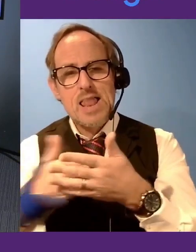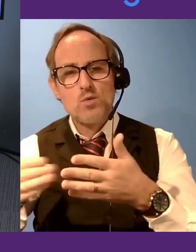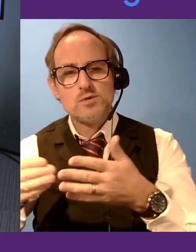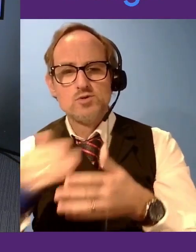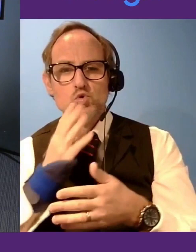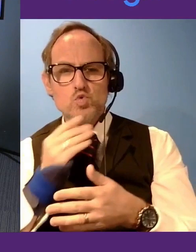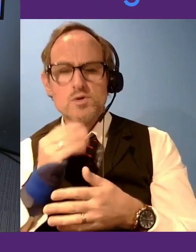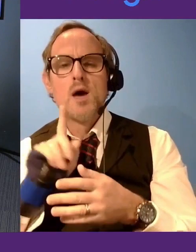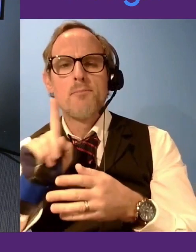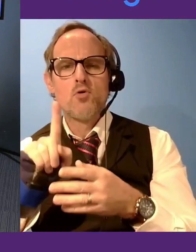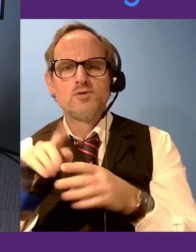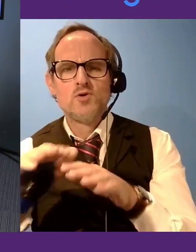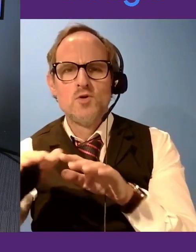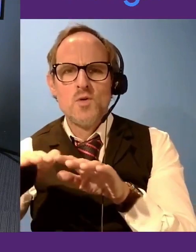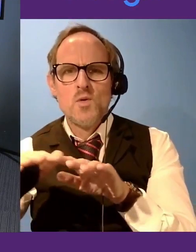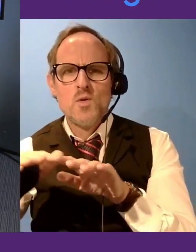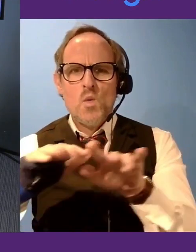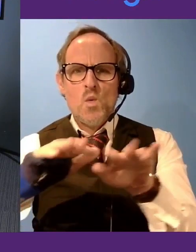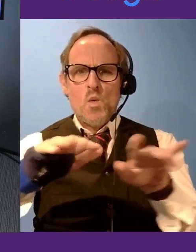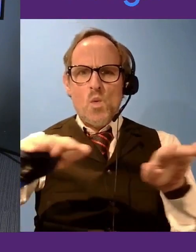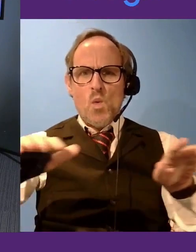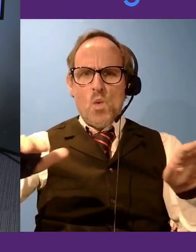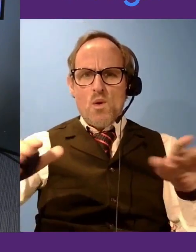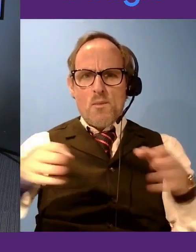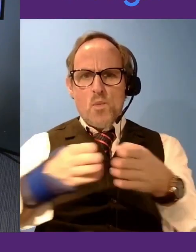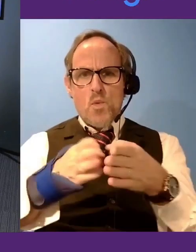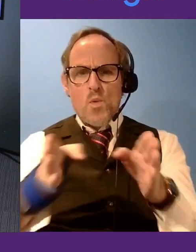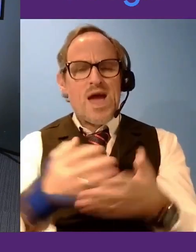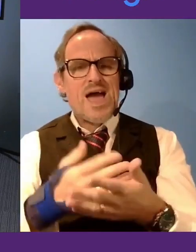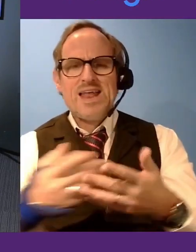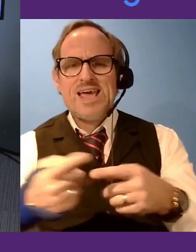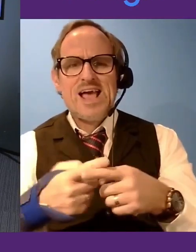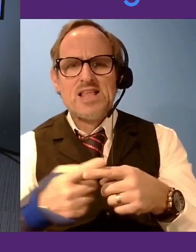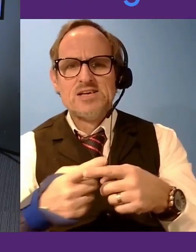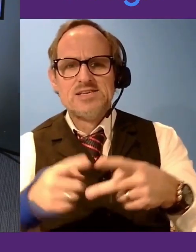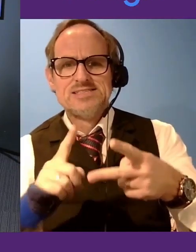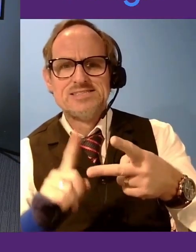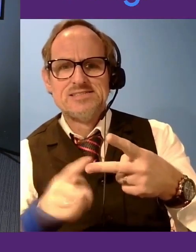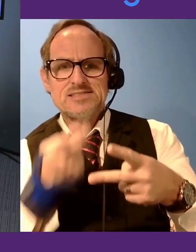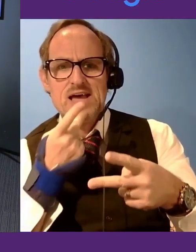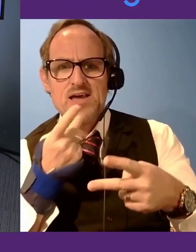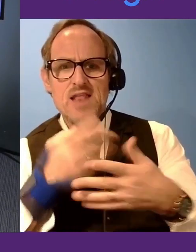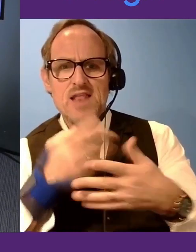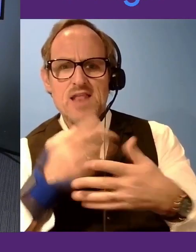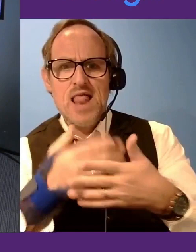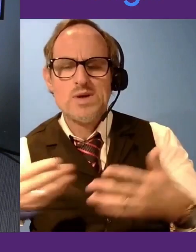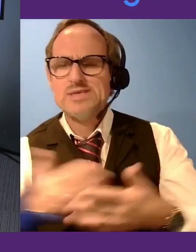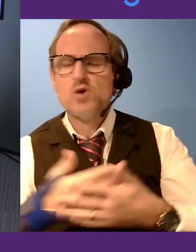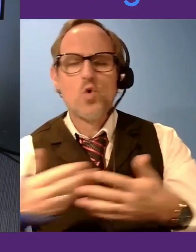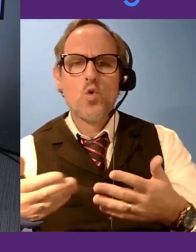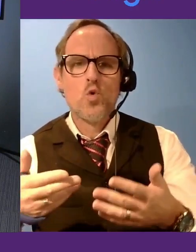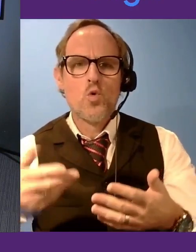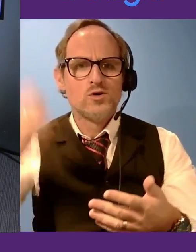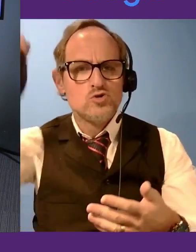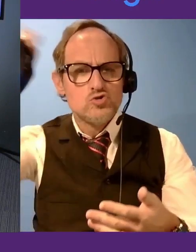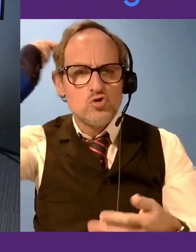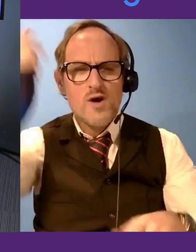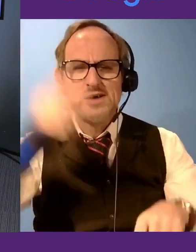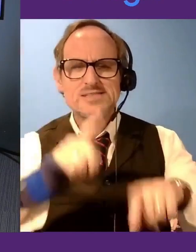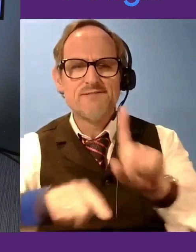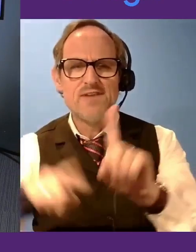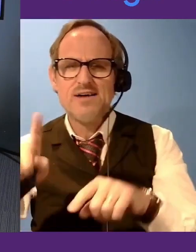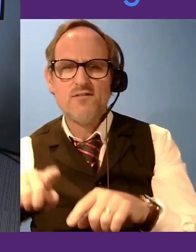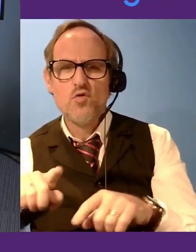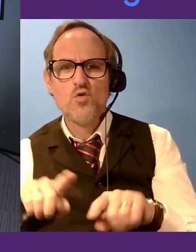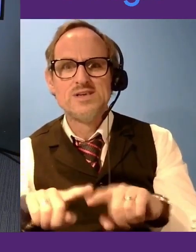language, or people who may have a learning disability or be neurodiverse. So I find that actually times by following kind